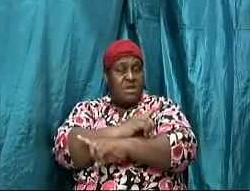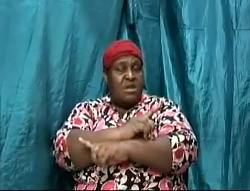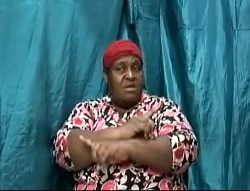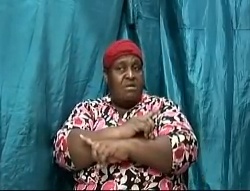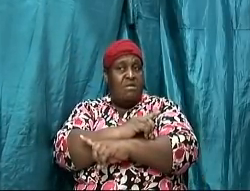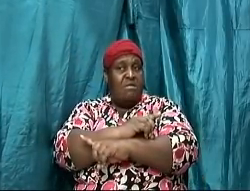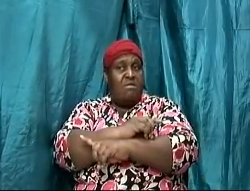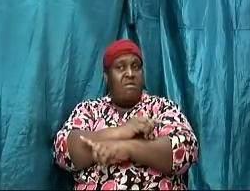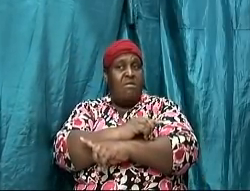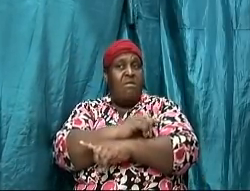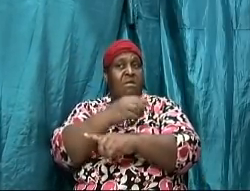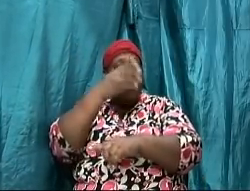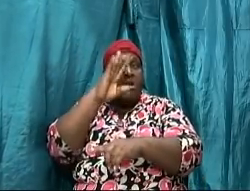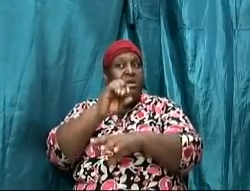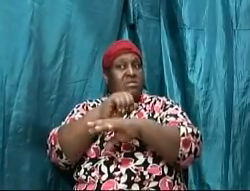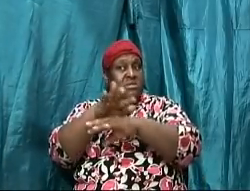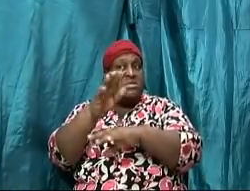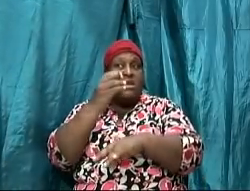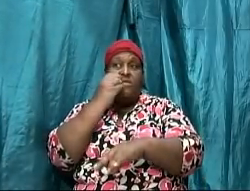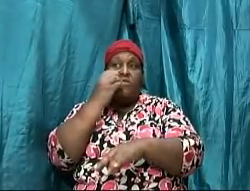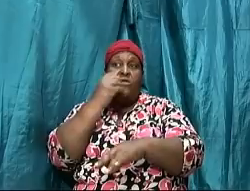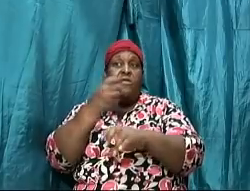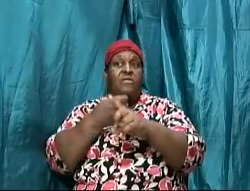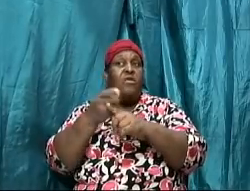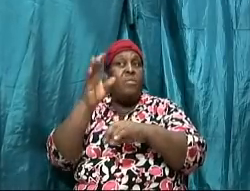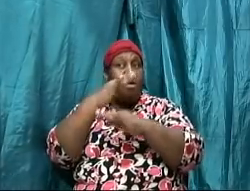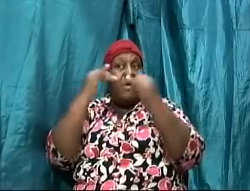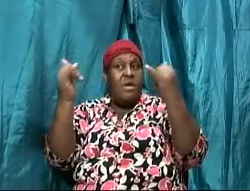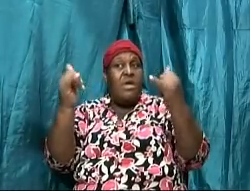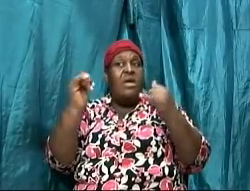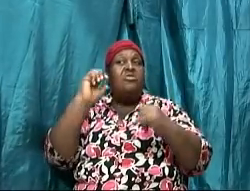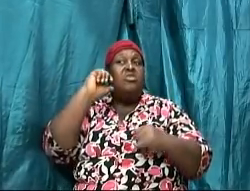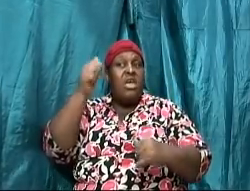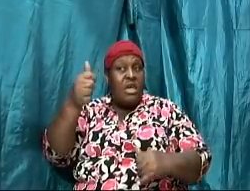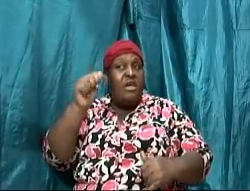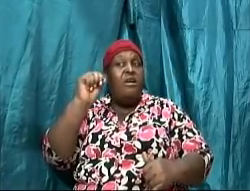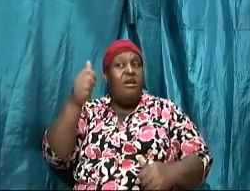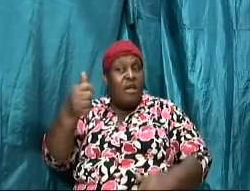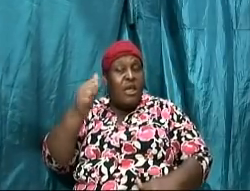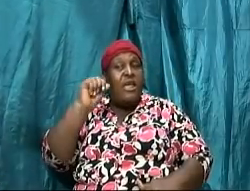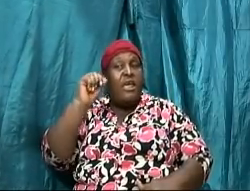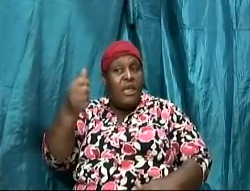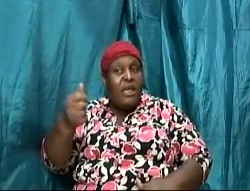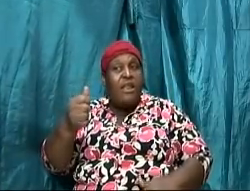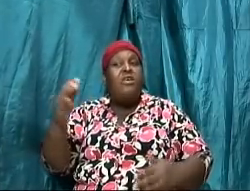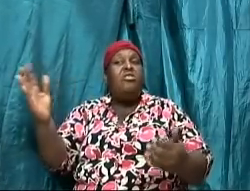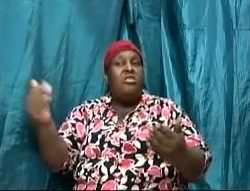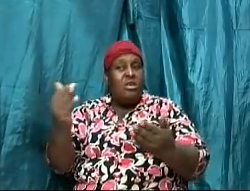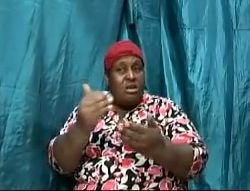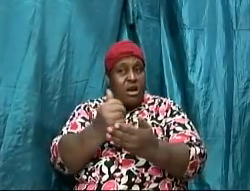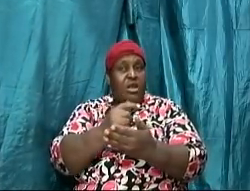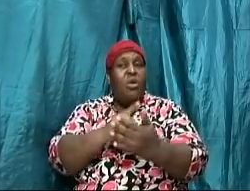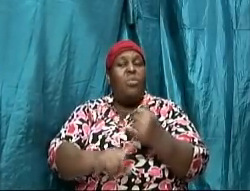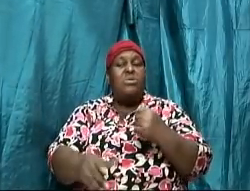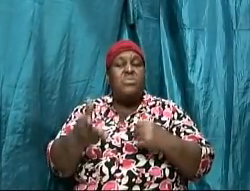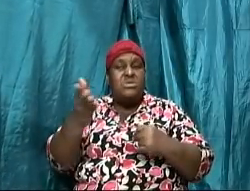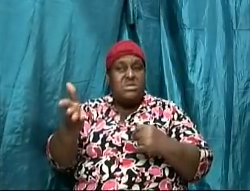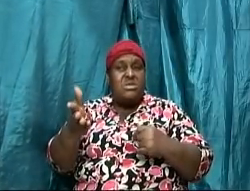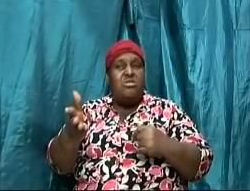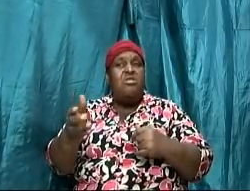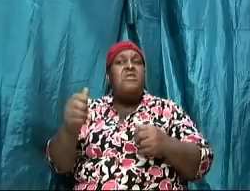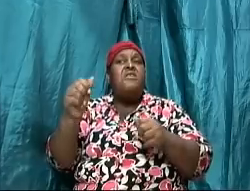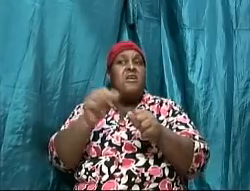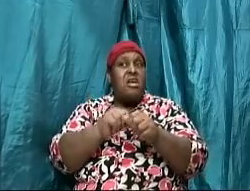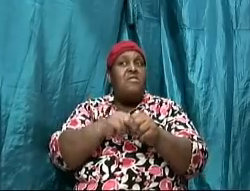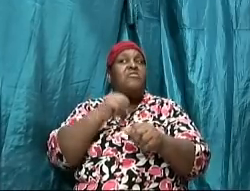God sent manna from heaven and told them that daily they should gather according to what was there. So every day, gather